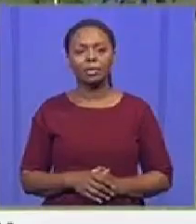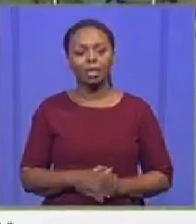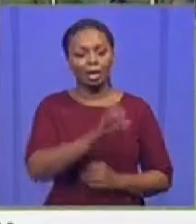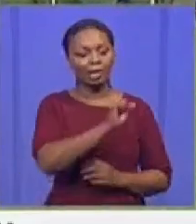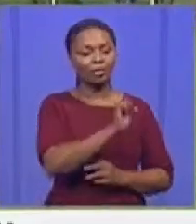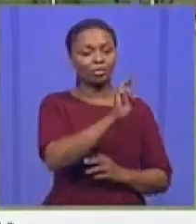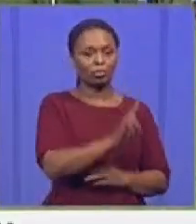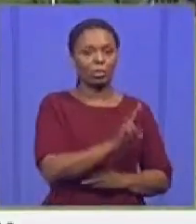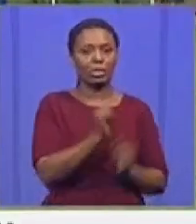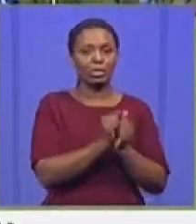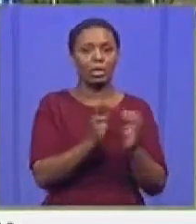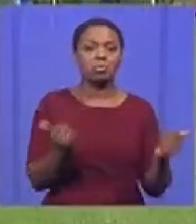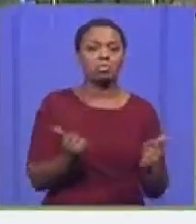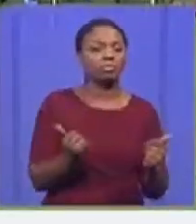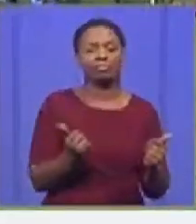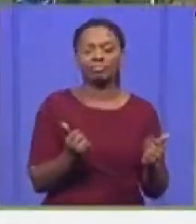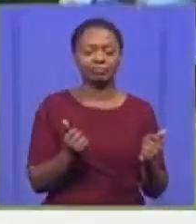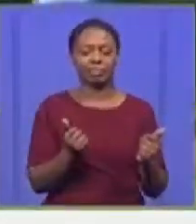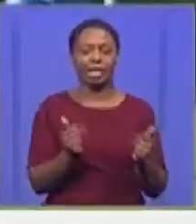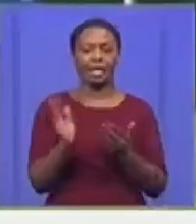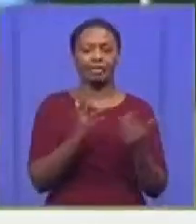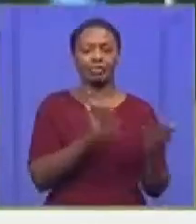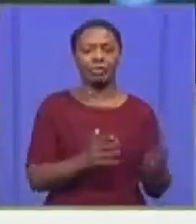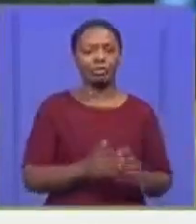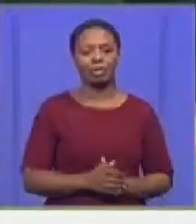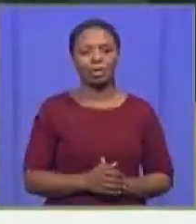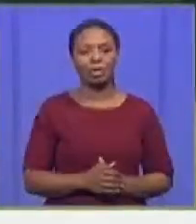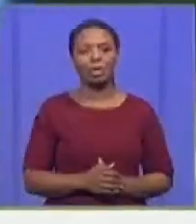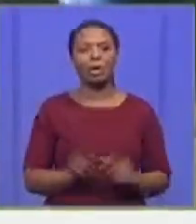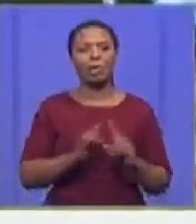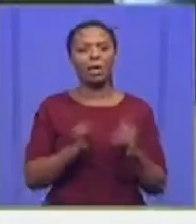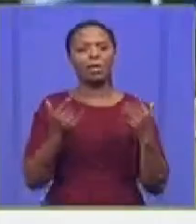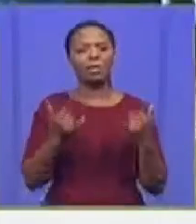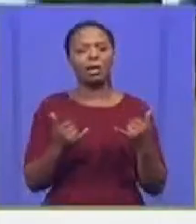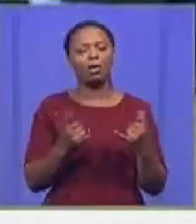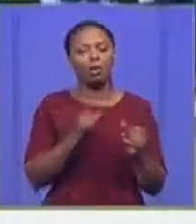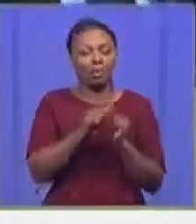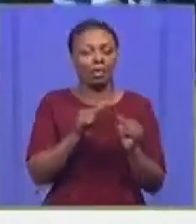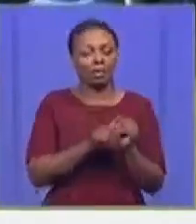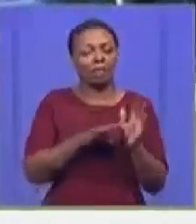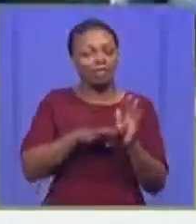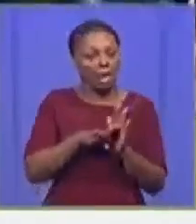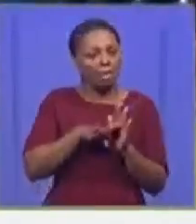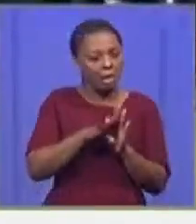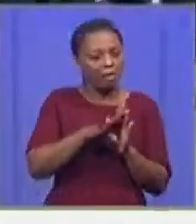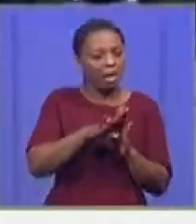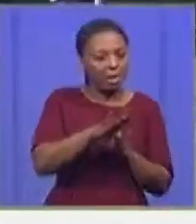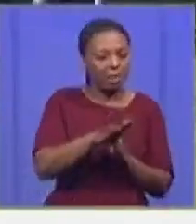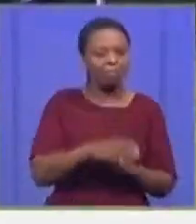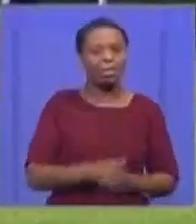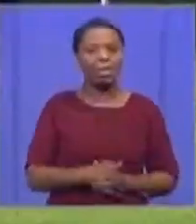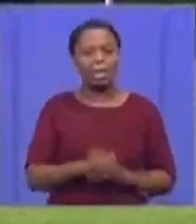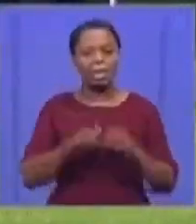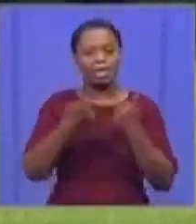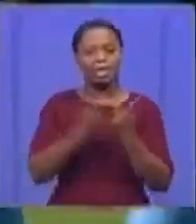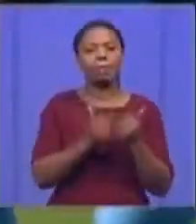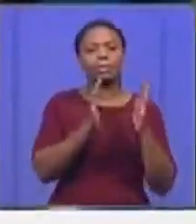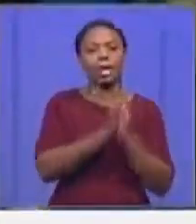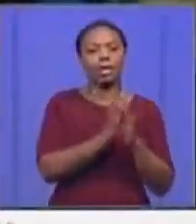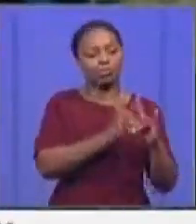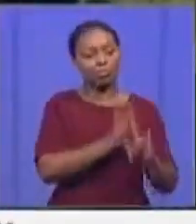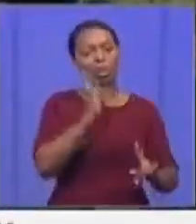SuperSport ha ya qala sehla ka tsela eo sehlopha se neng se lebeletse ka teng empa sa kgona ho phamisa papadi ya sona moo se hlotseng dipapading tse 10